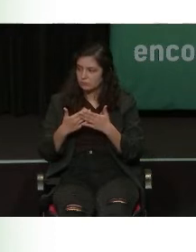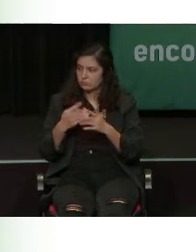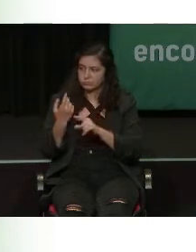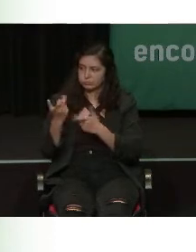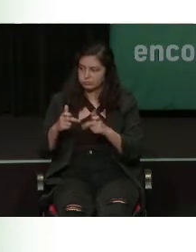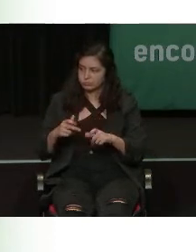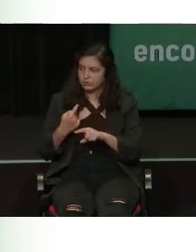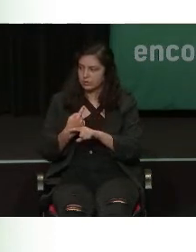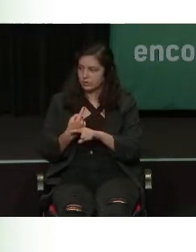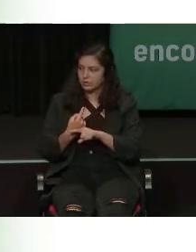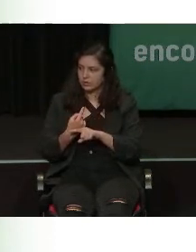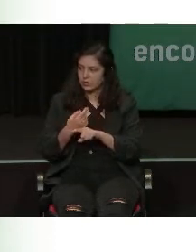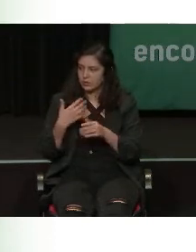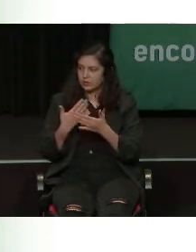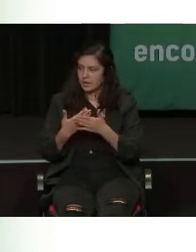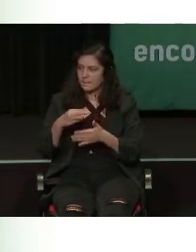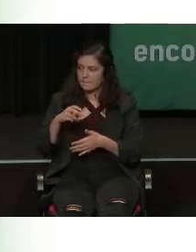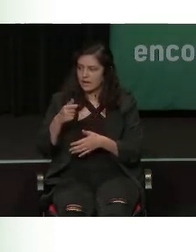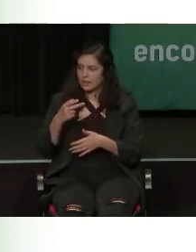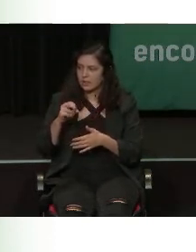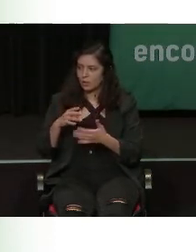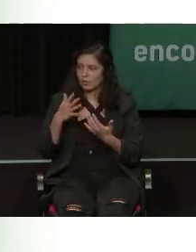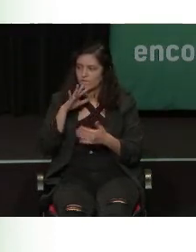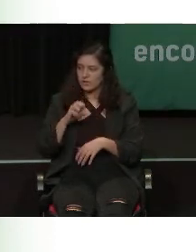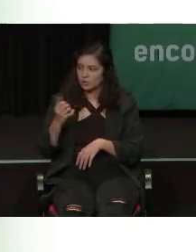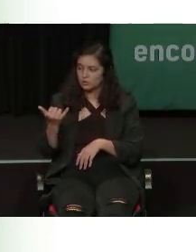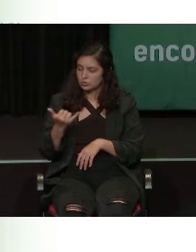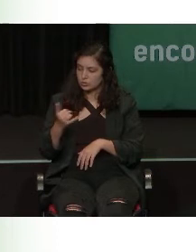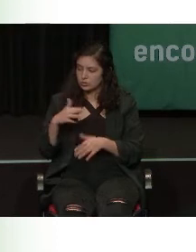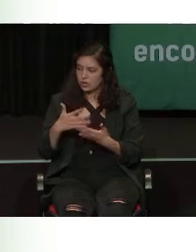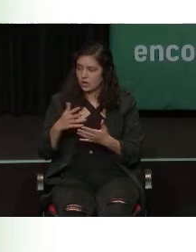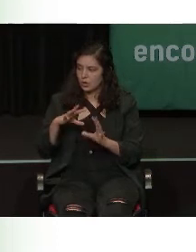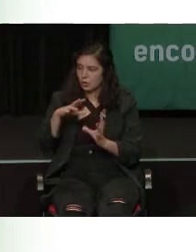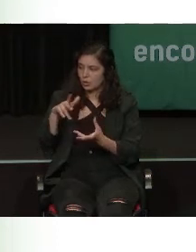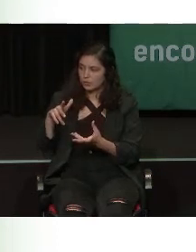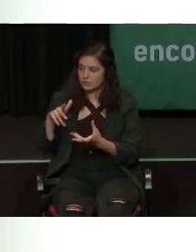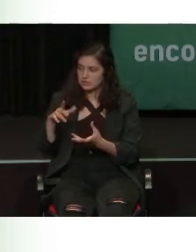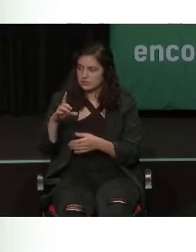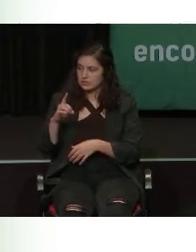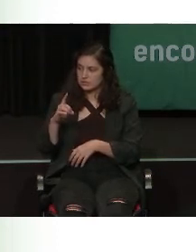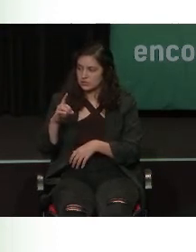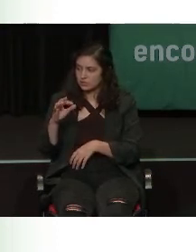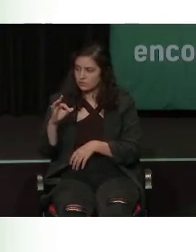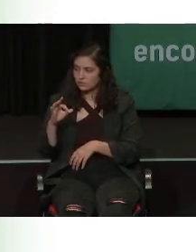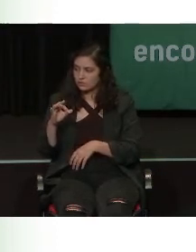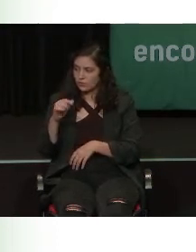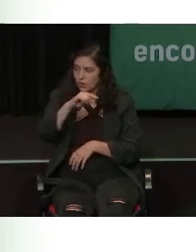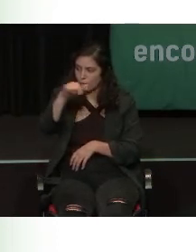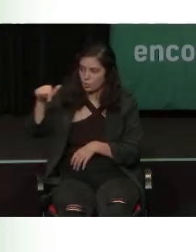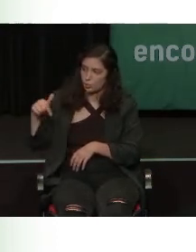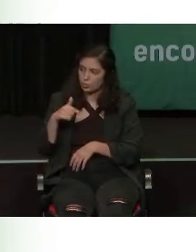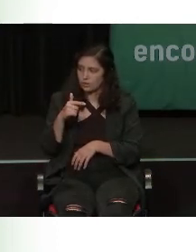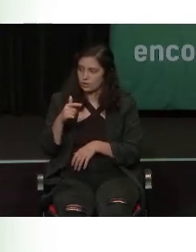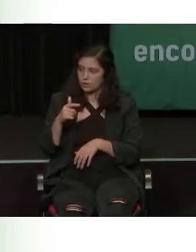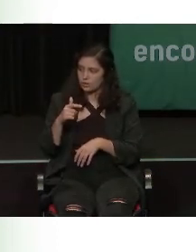his team's help. He had Matteo, his second son, went around the world in just 64 days for a cause. Got a